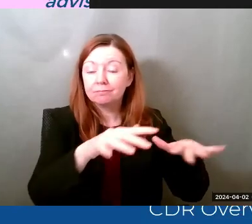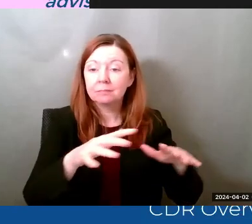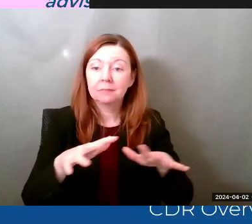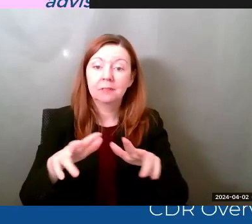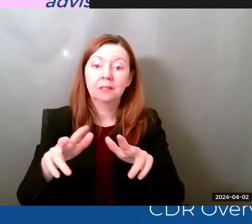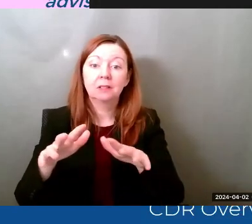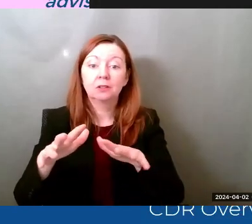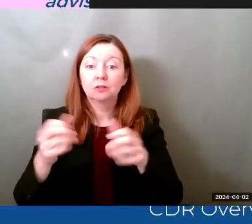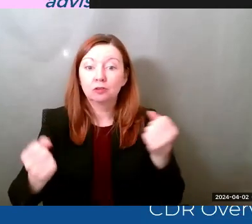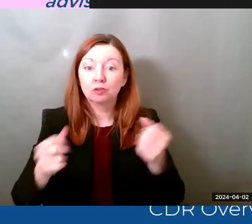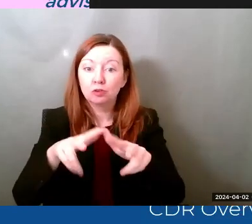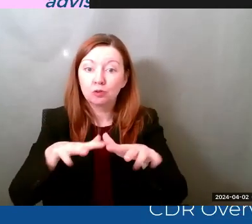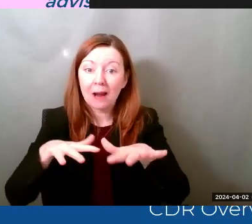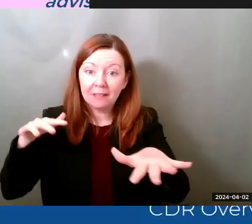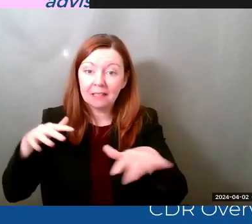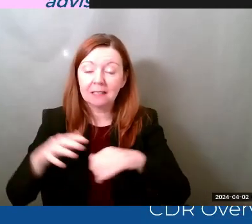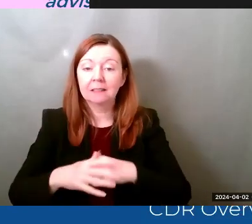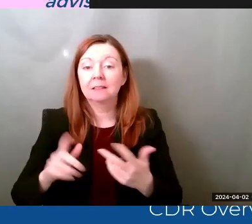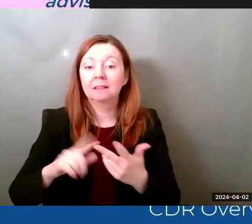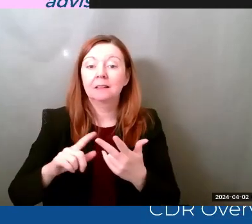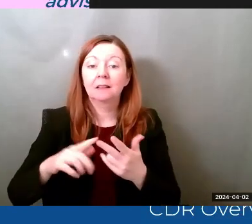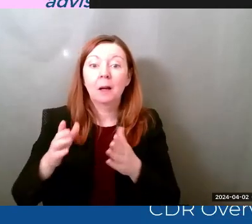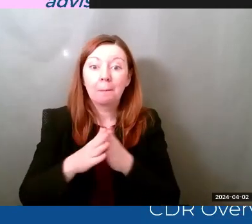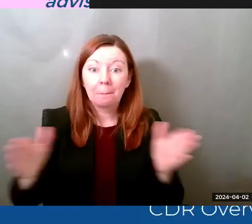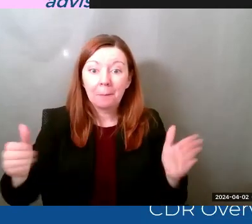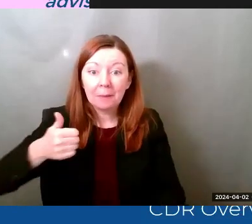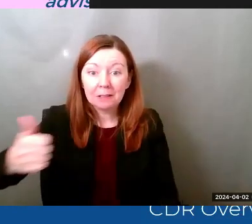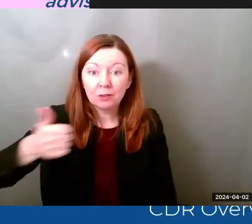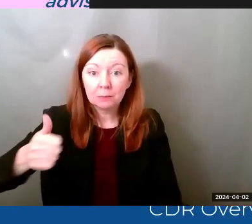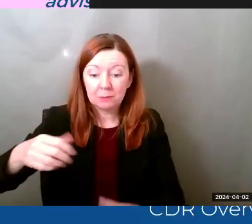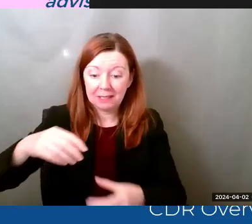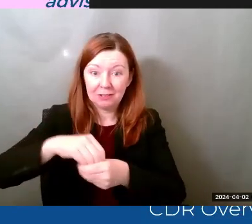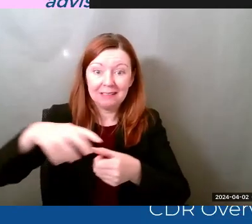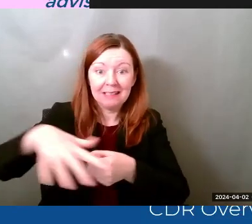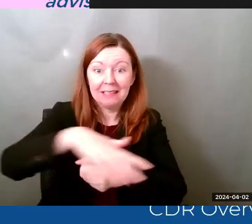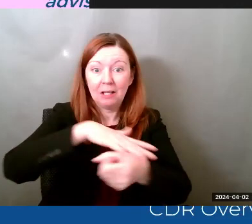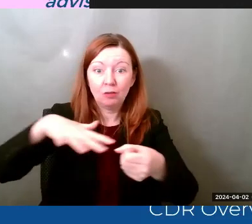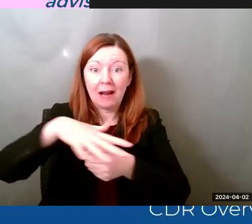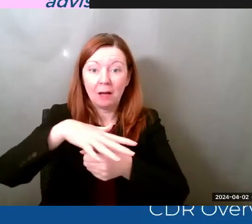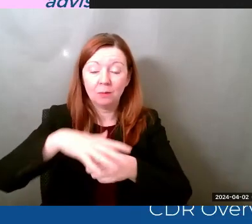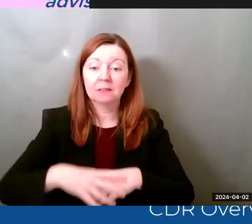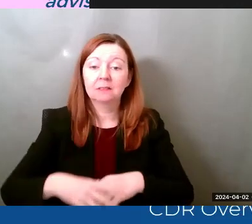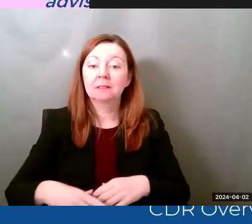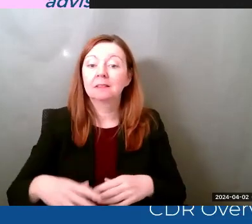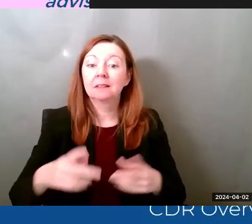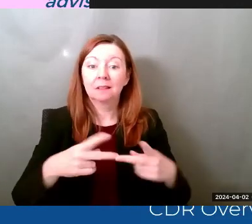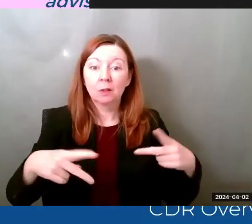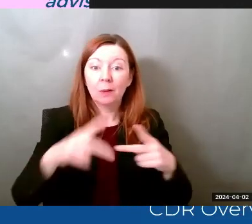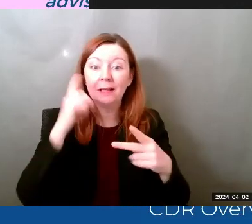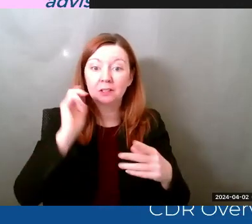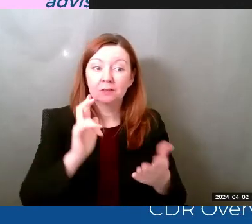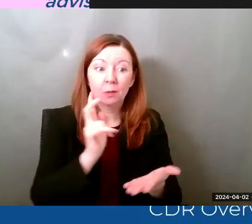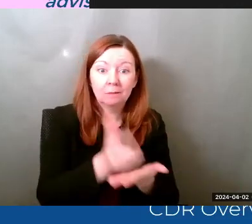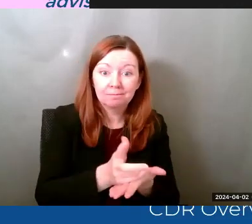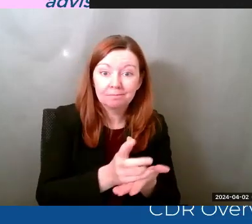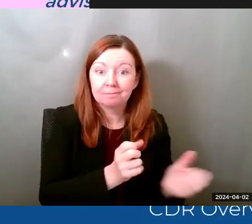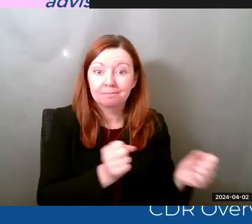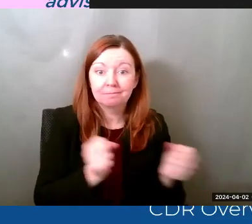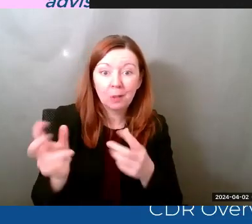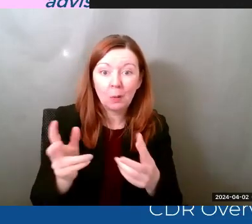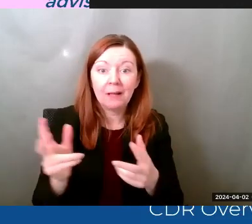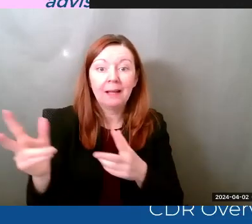public transportation in and around the project site, locations for loading and unloading,